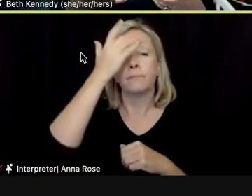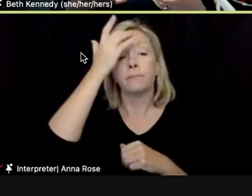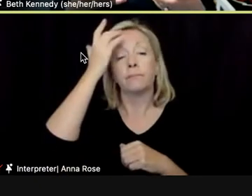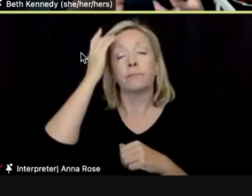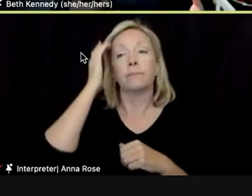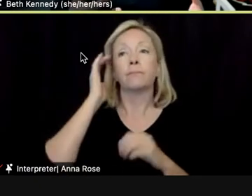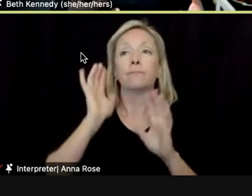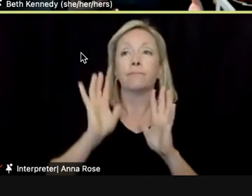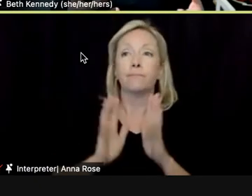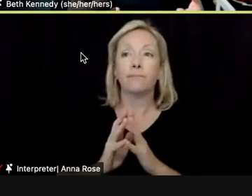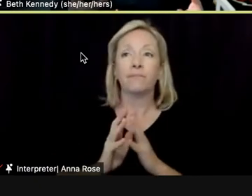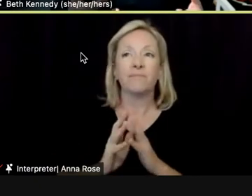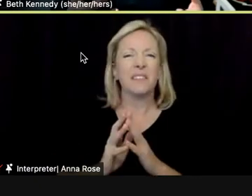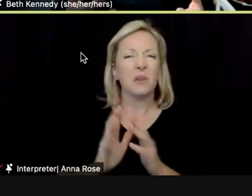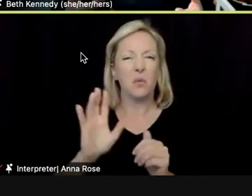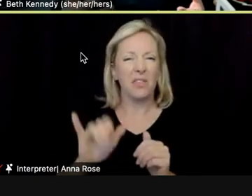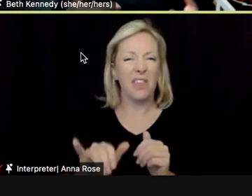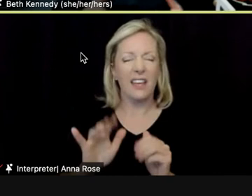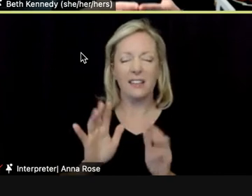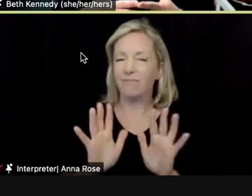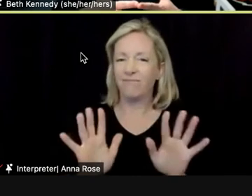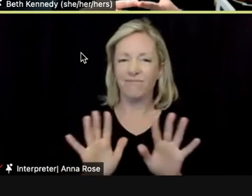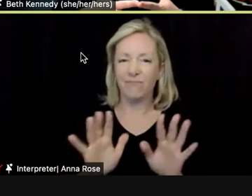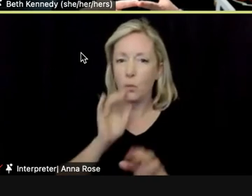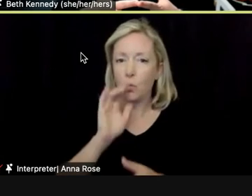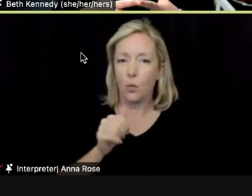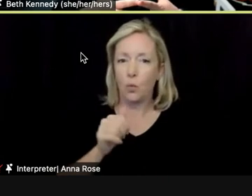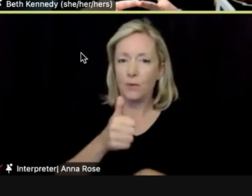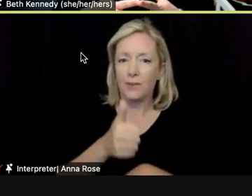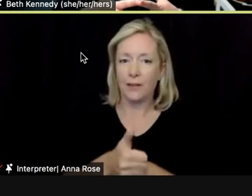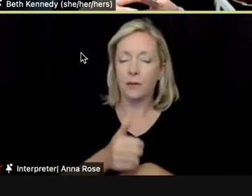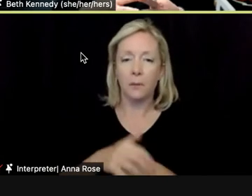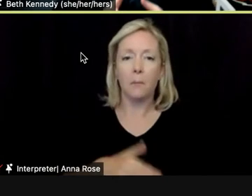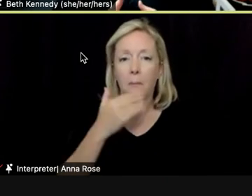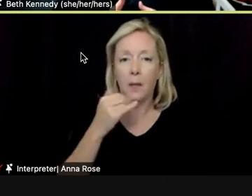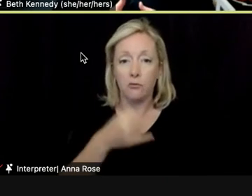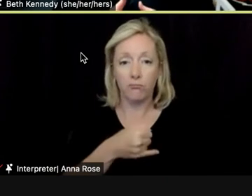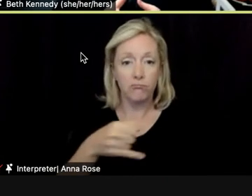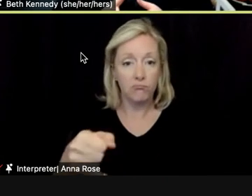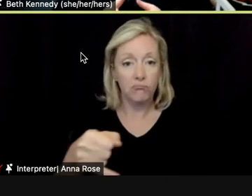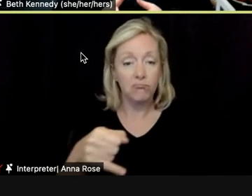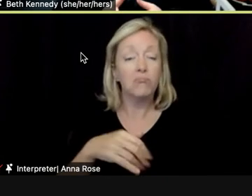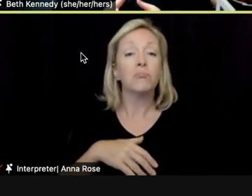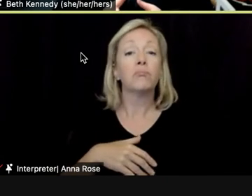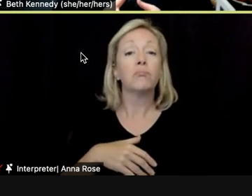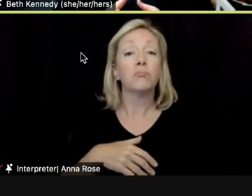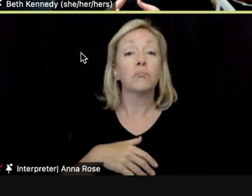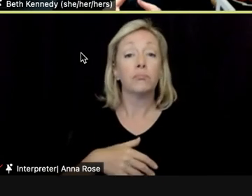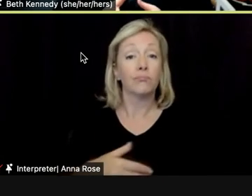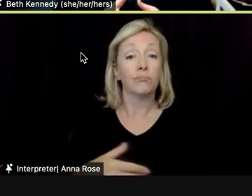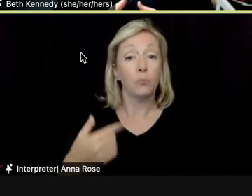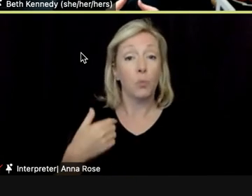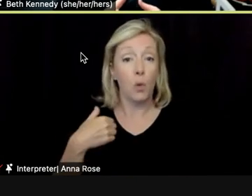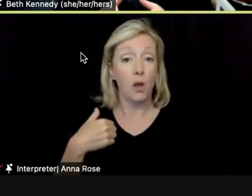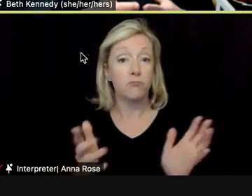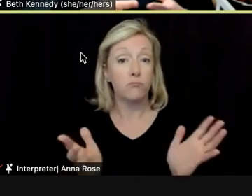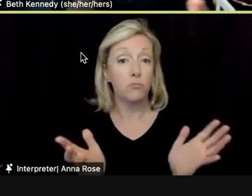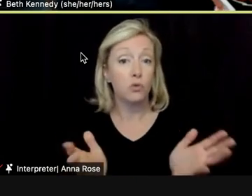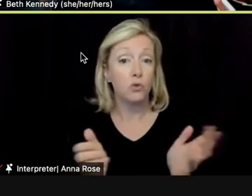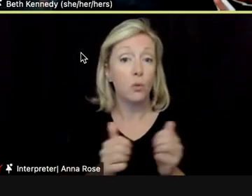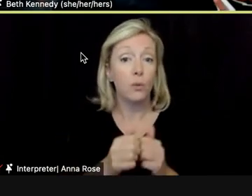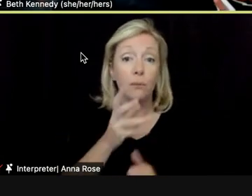but we don't want to set that up as a situation. So as much as possible, when I talk to parents and